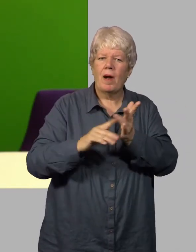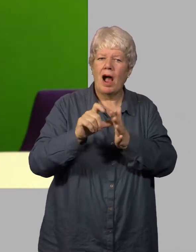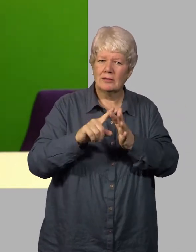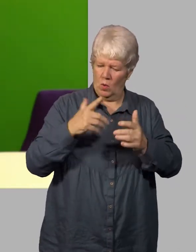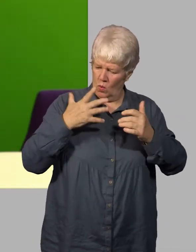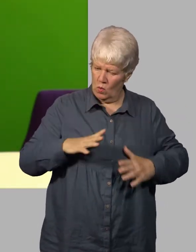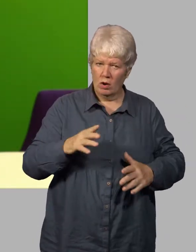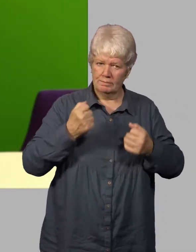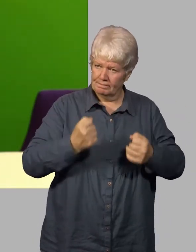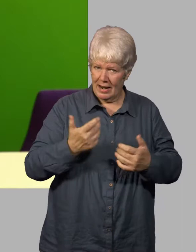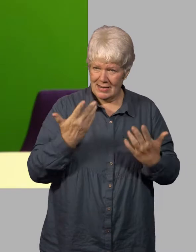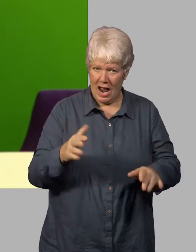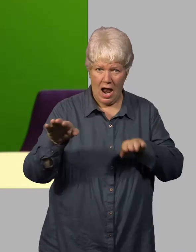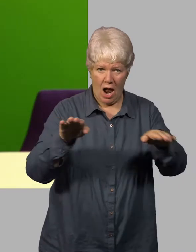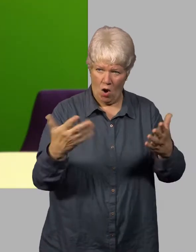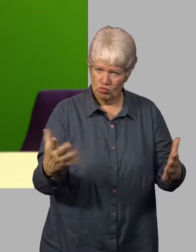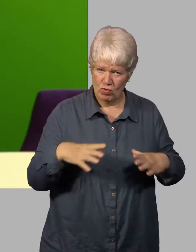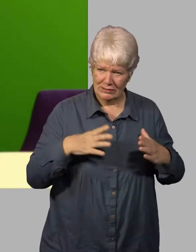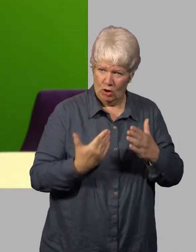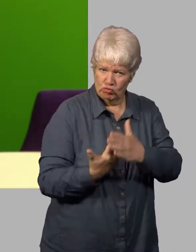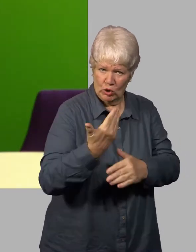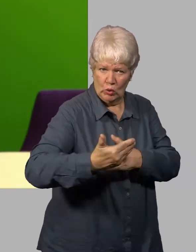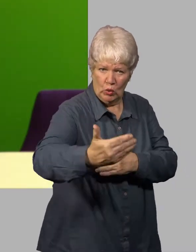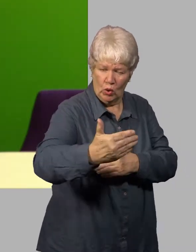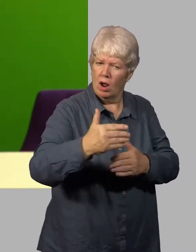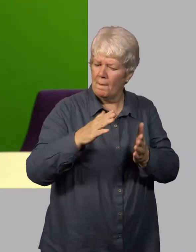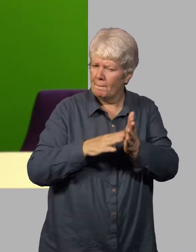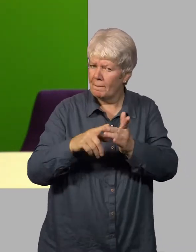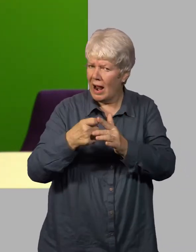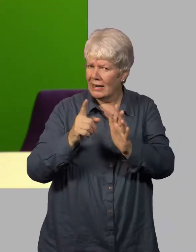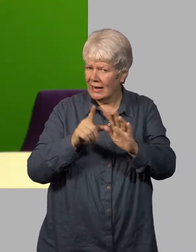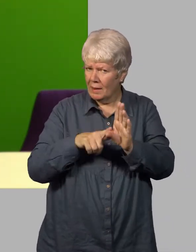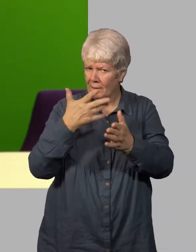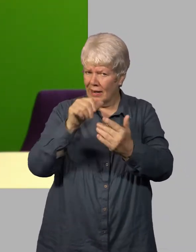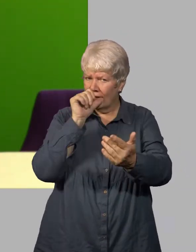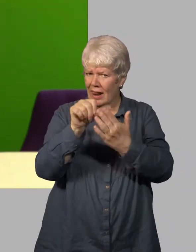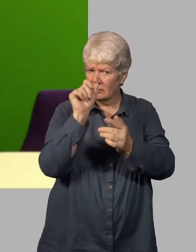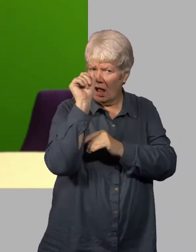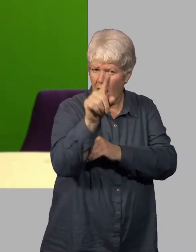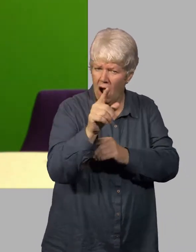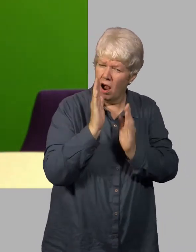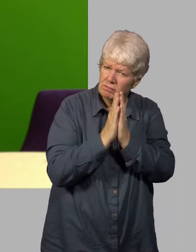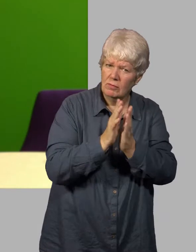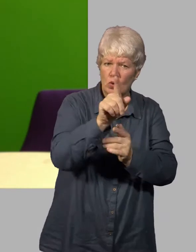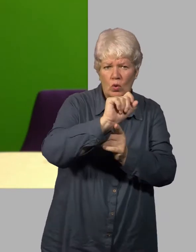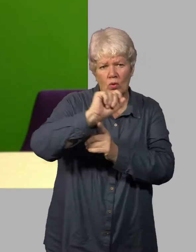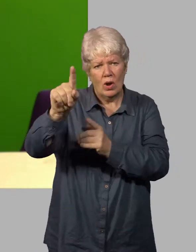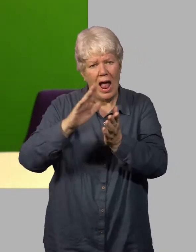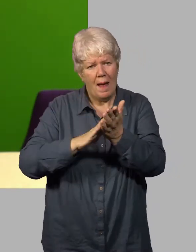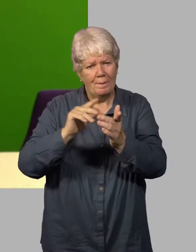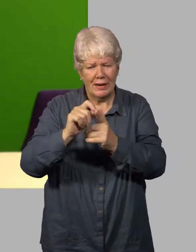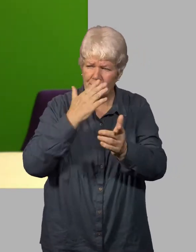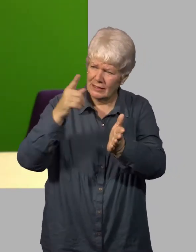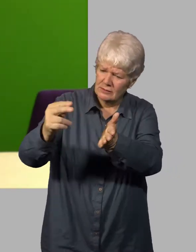renewal. You should have received a letter from Mikey recently asking you to send a letter to your MP, requesting them sign a letter to